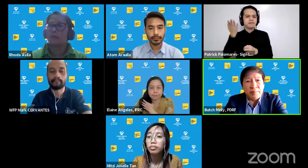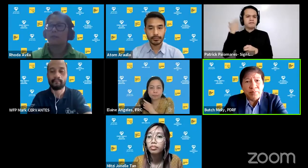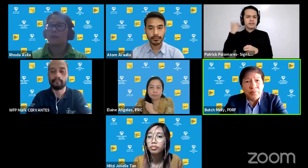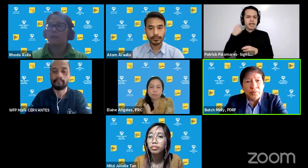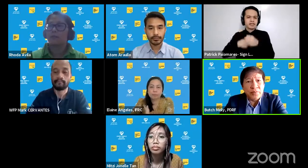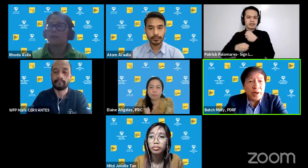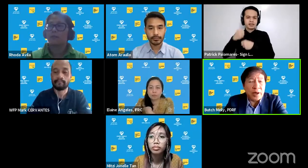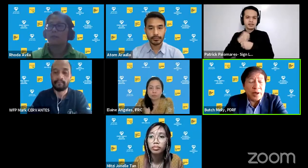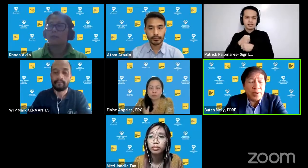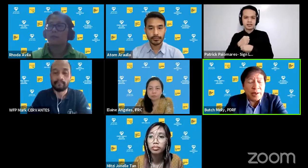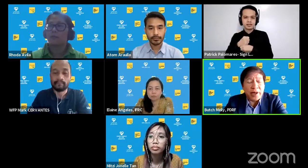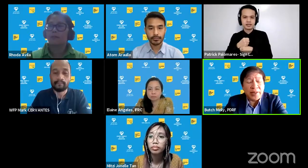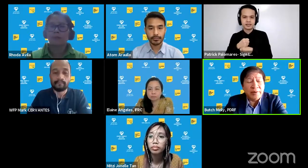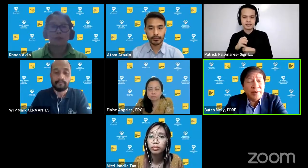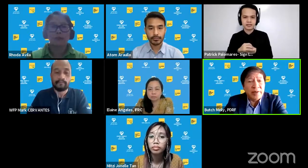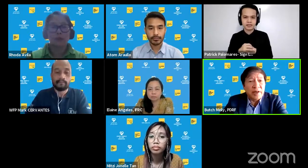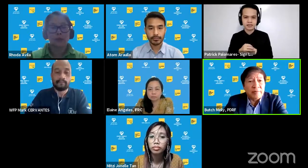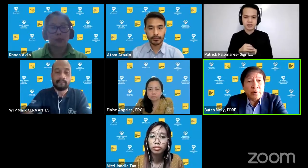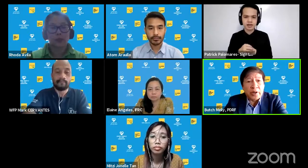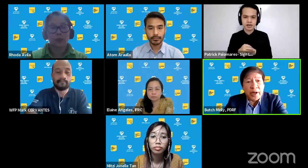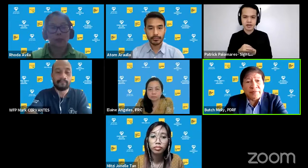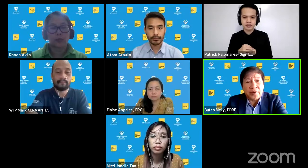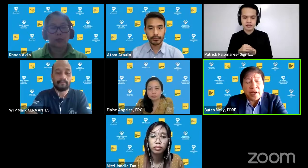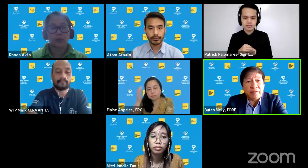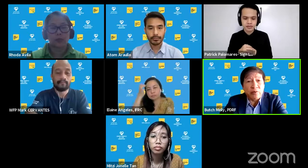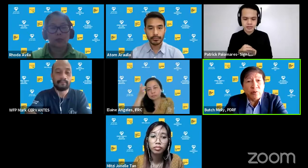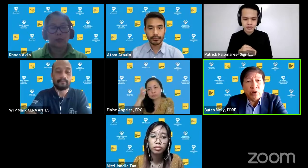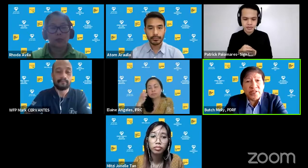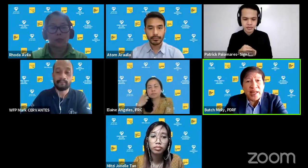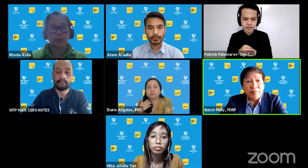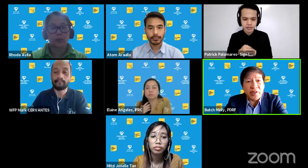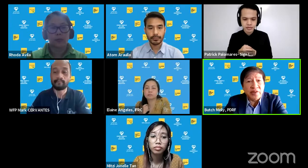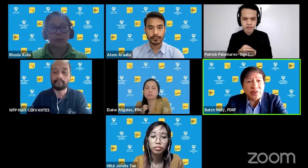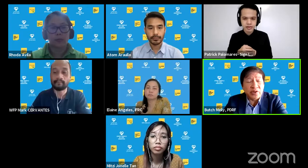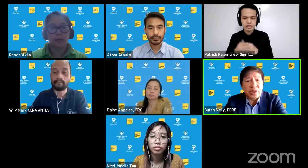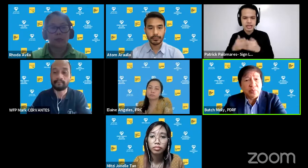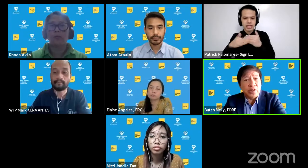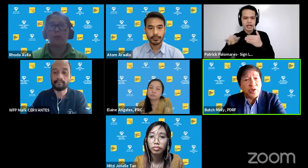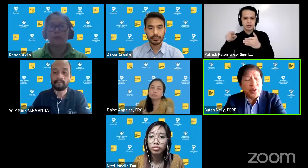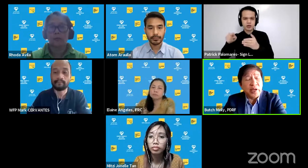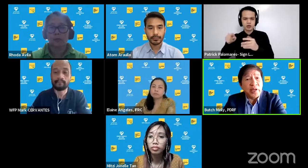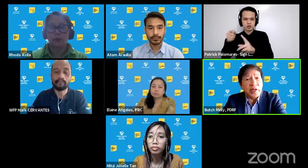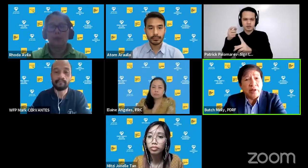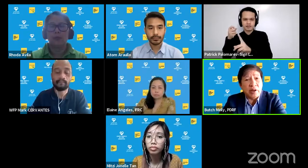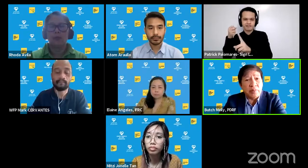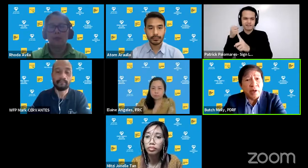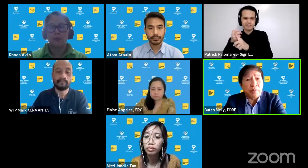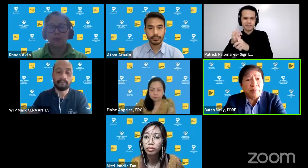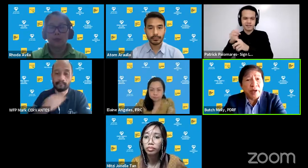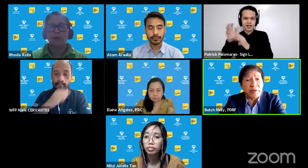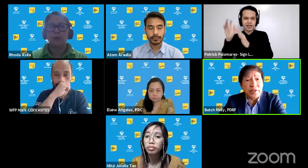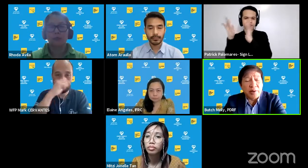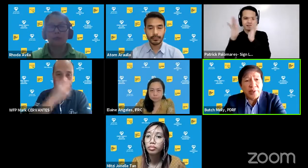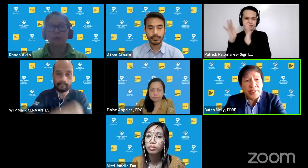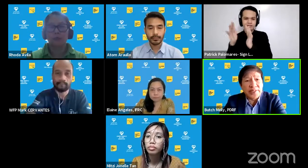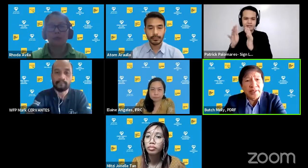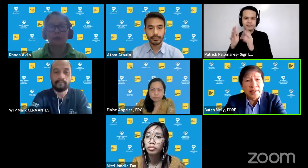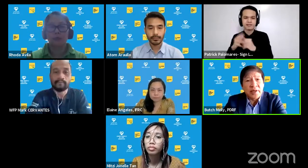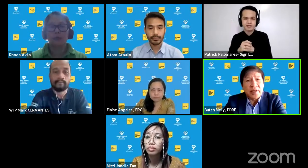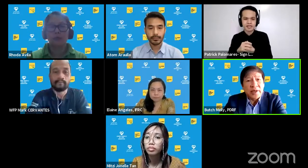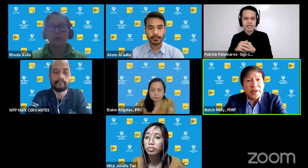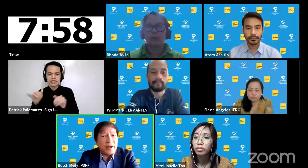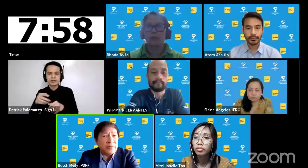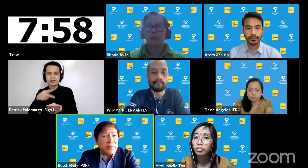in Dubai for after Typhoon Rolly slammed in there together with the UN and a number of private